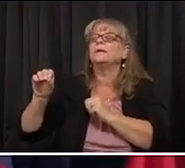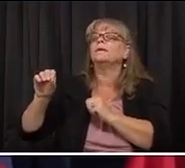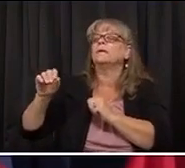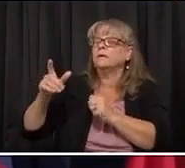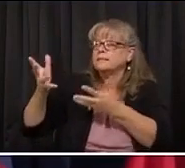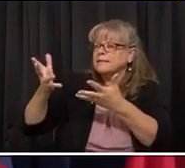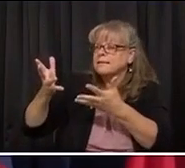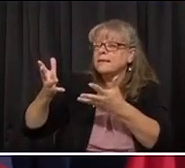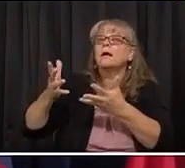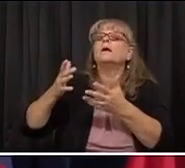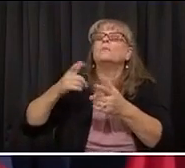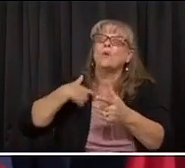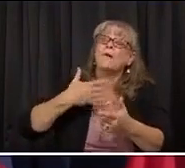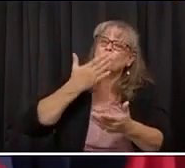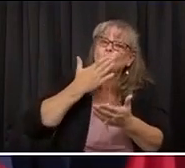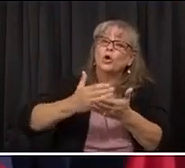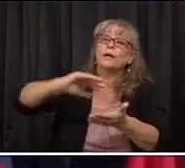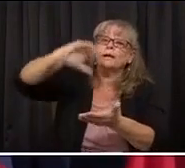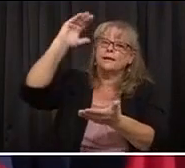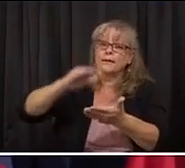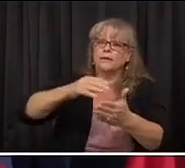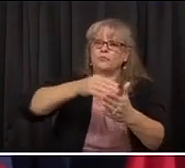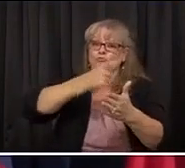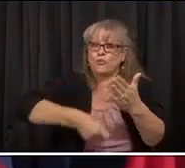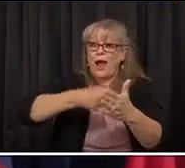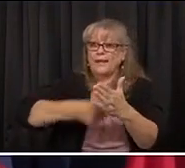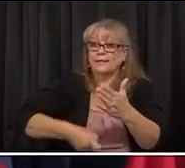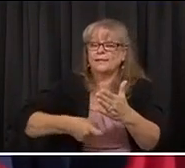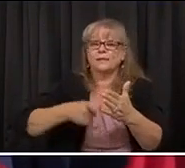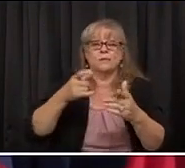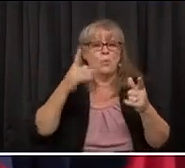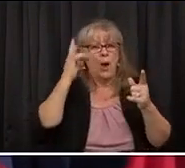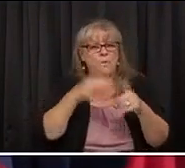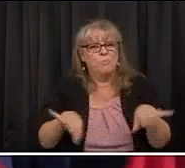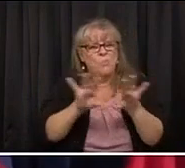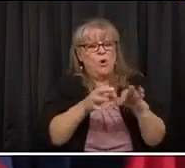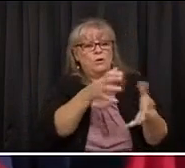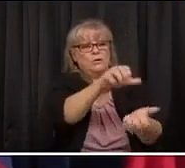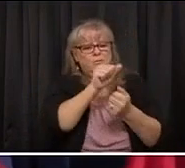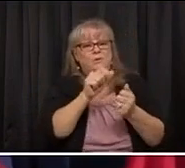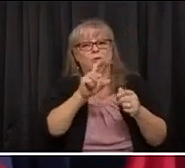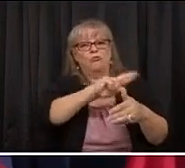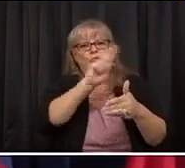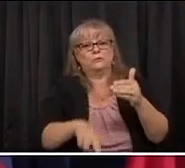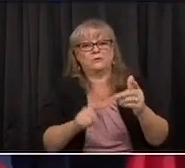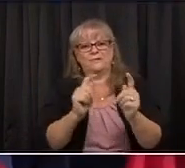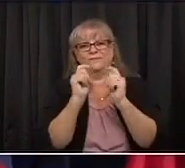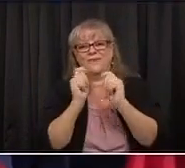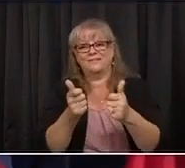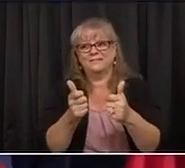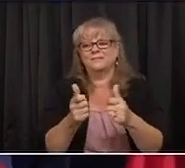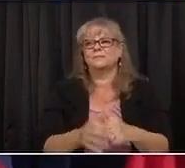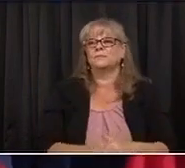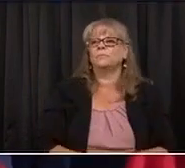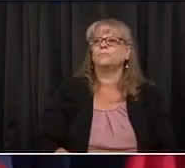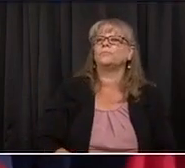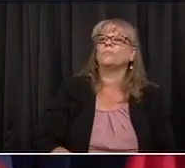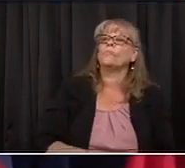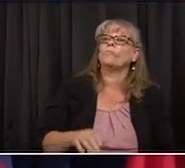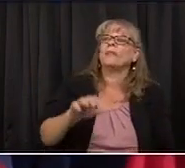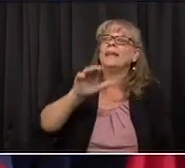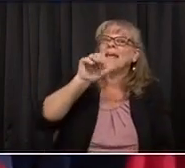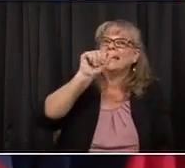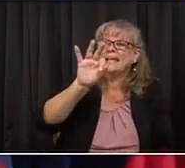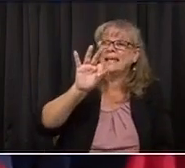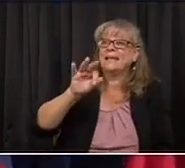quick turnaround. I mean, frankly, even $1 is too much to spend on a test that takes 10 days to get back. I mean, it's almost worthless at